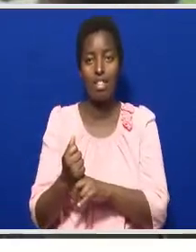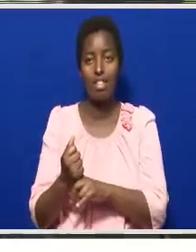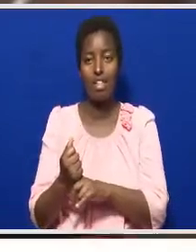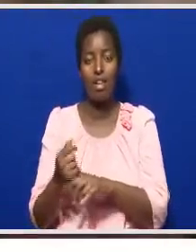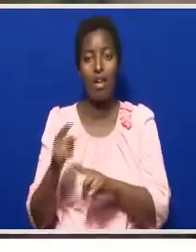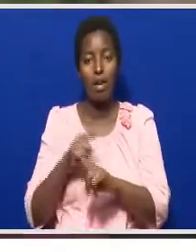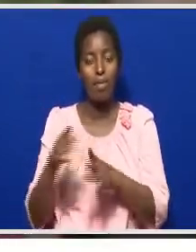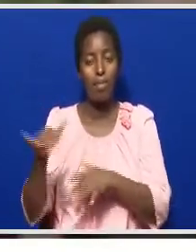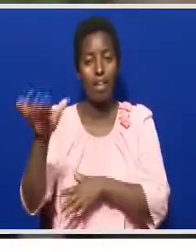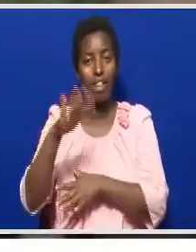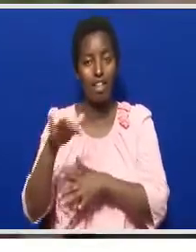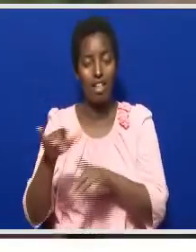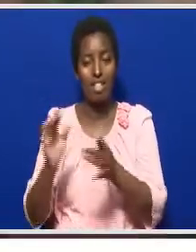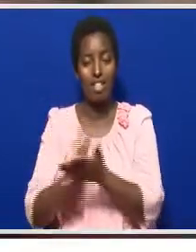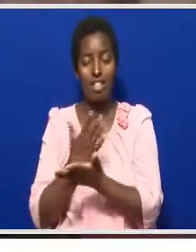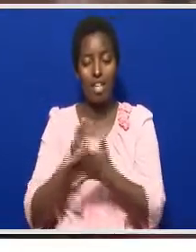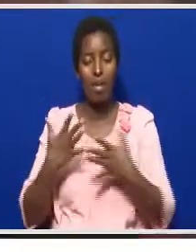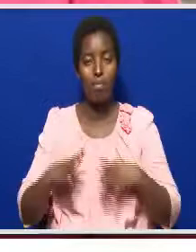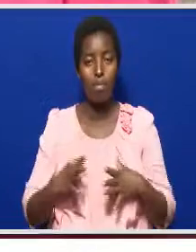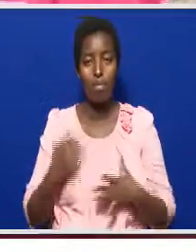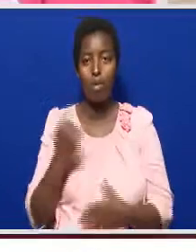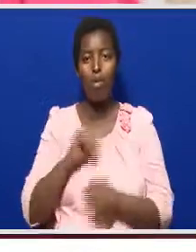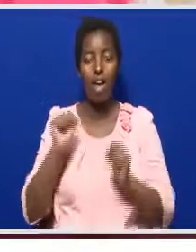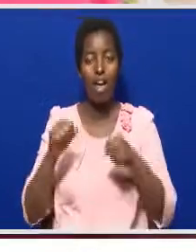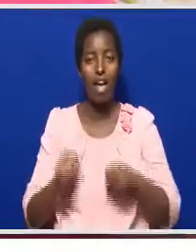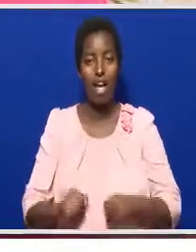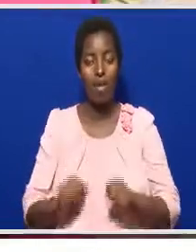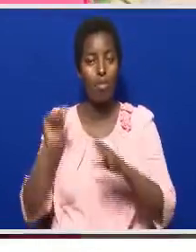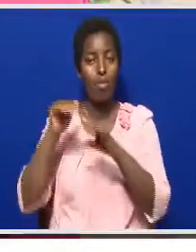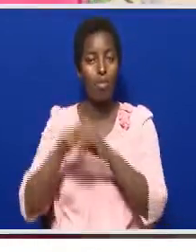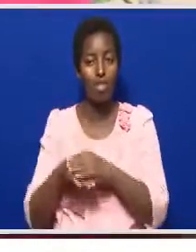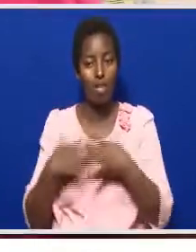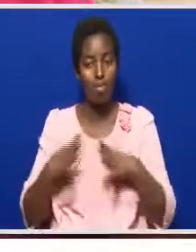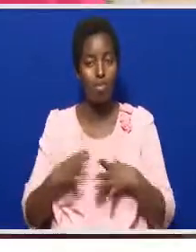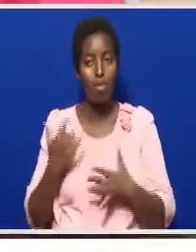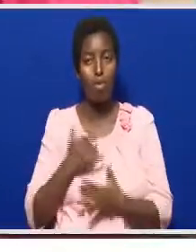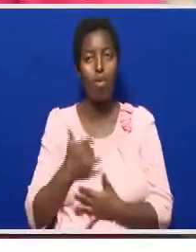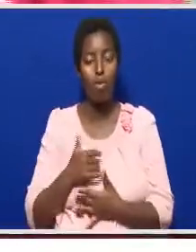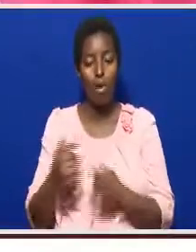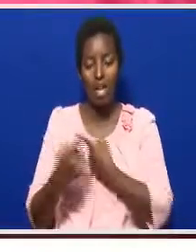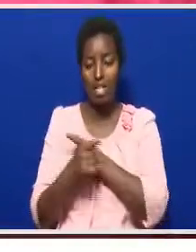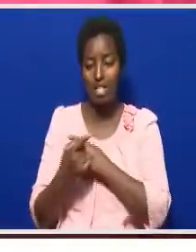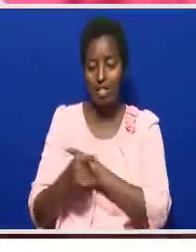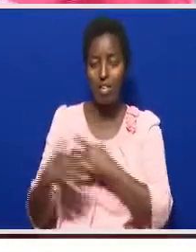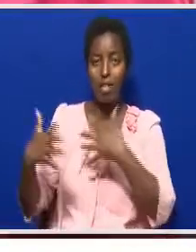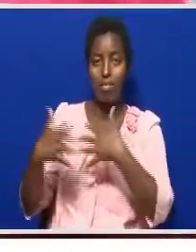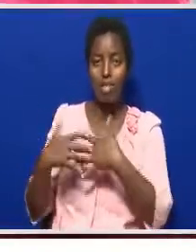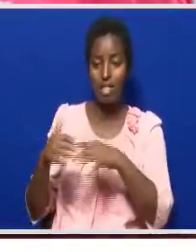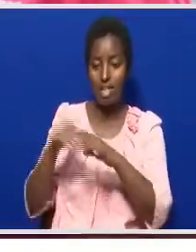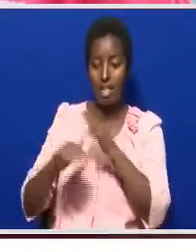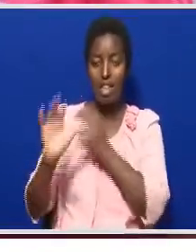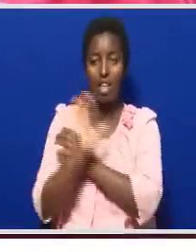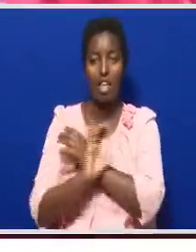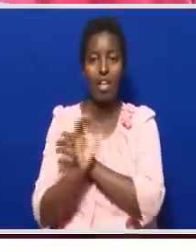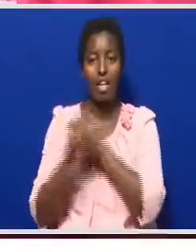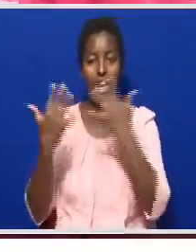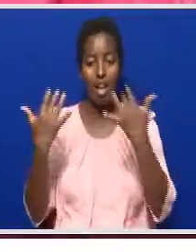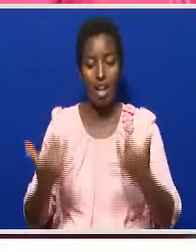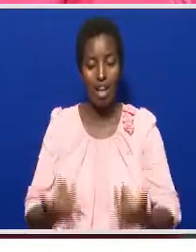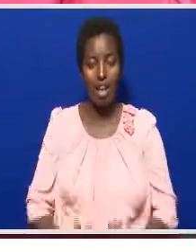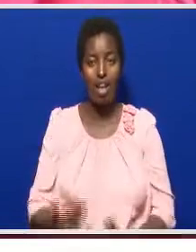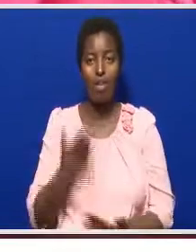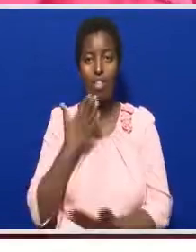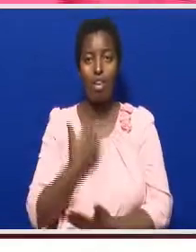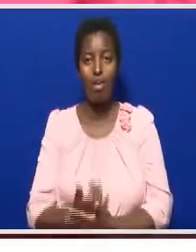at Shimo. Also, some of those who were able to attend were those who were in different prisons in the country, and now they are